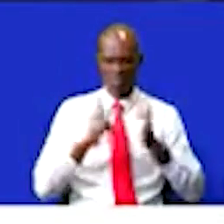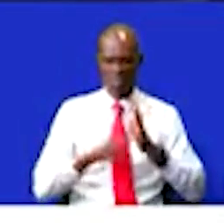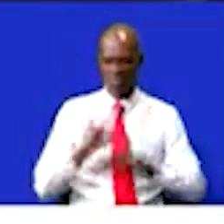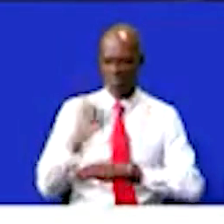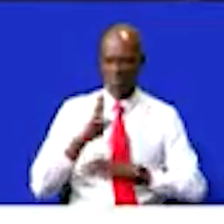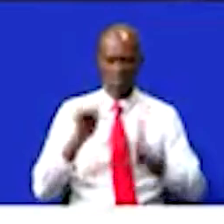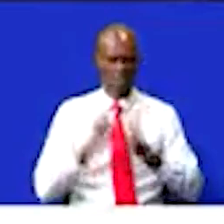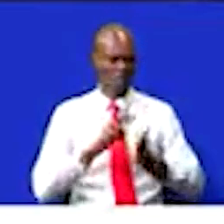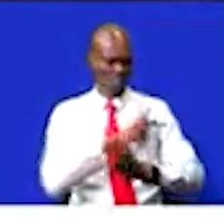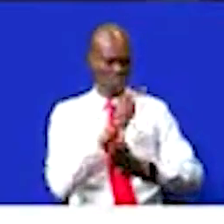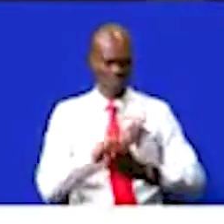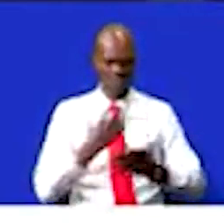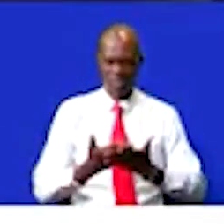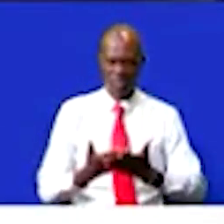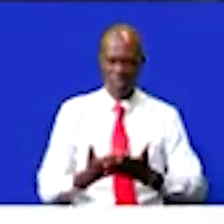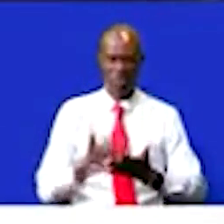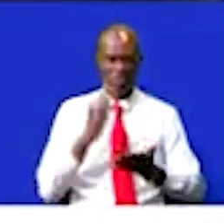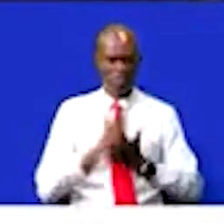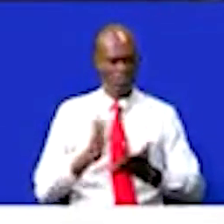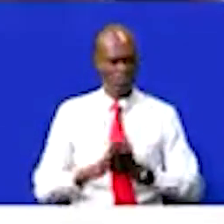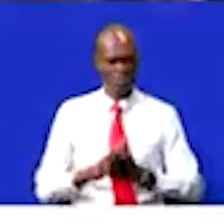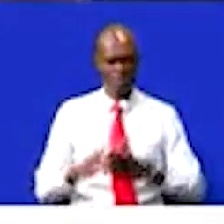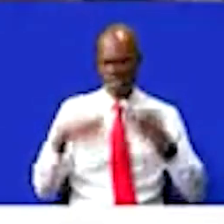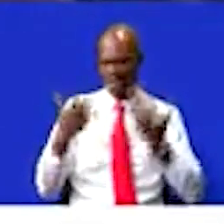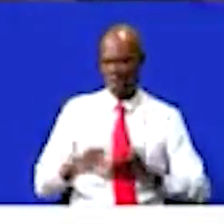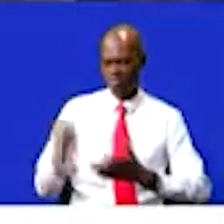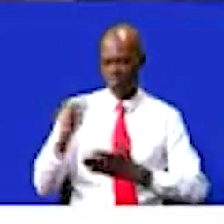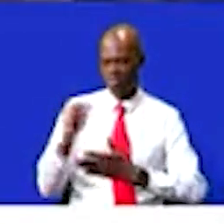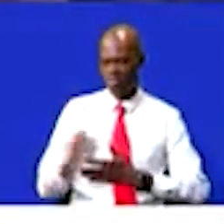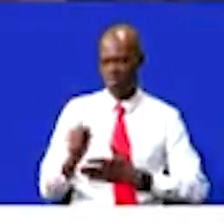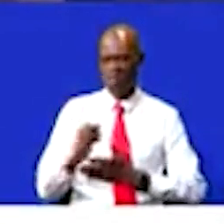kuimplement scheme of service. Power. Solidarity.